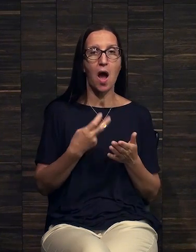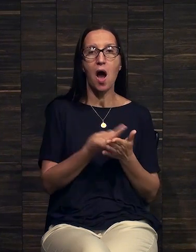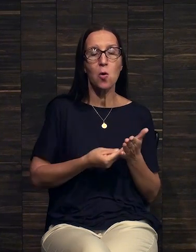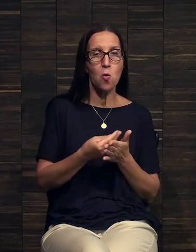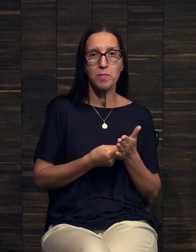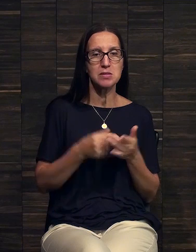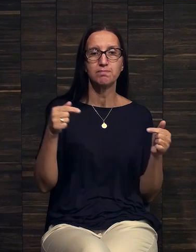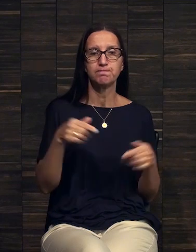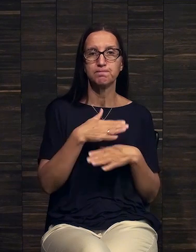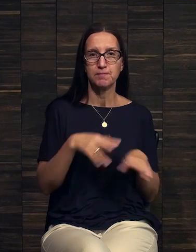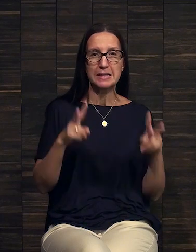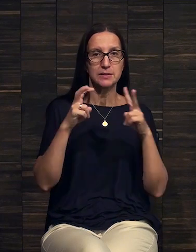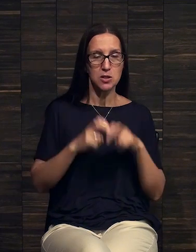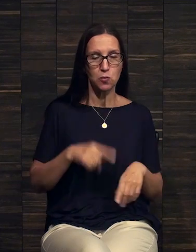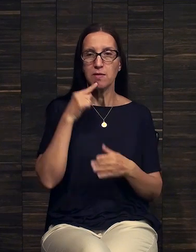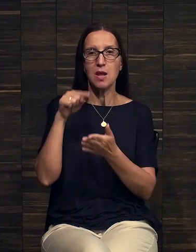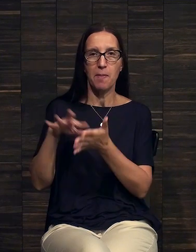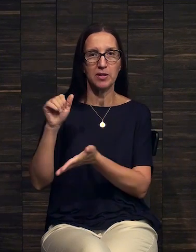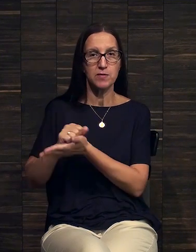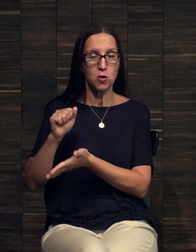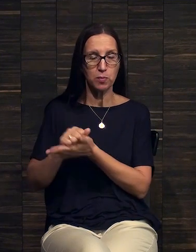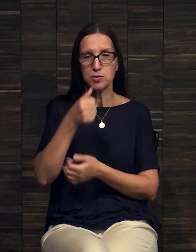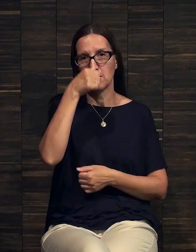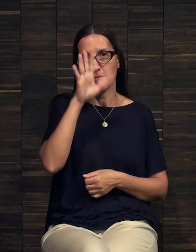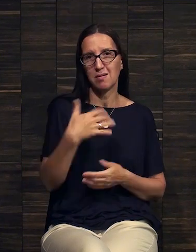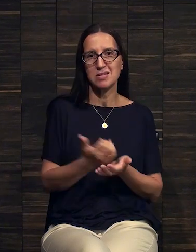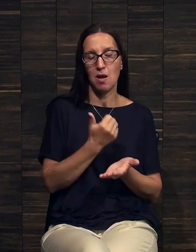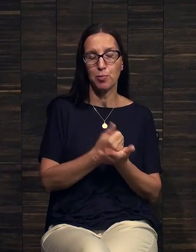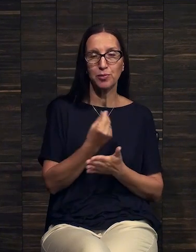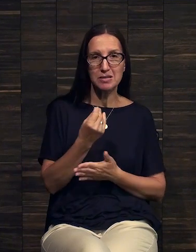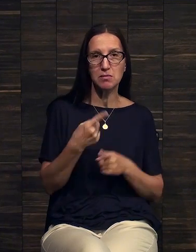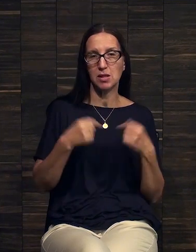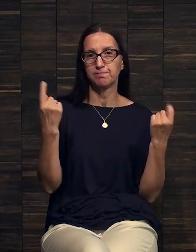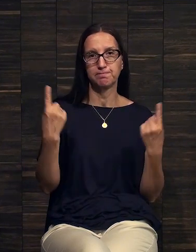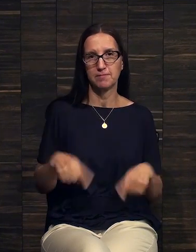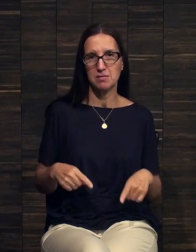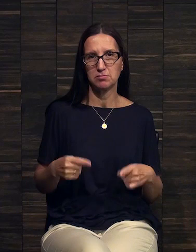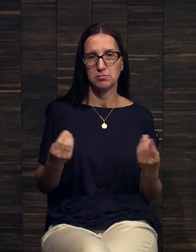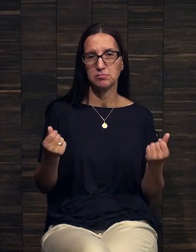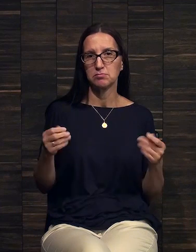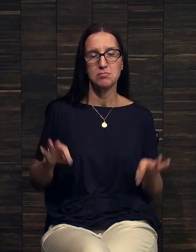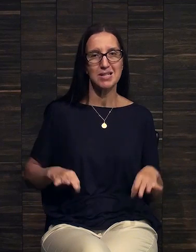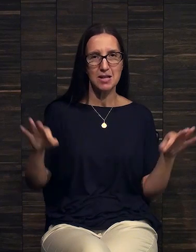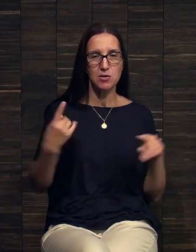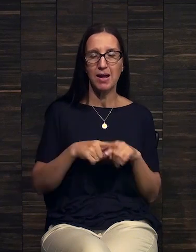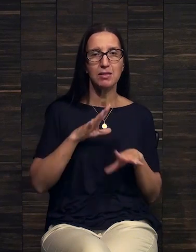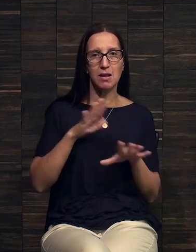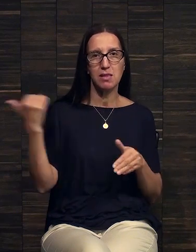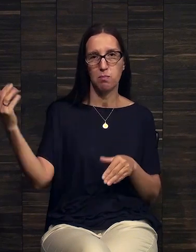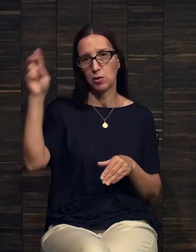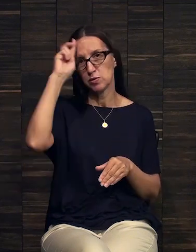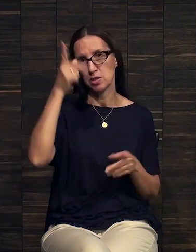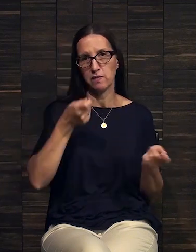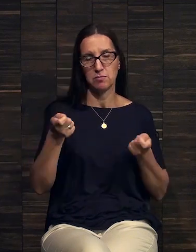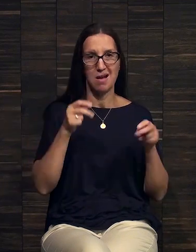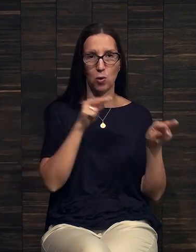And the comics that did not undergo this censorship process, they were not able to arrive in a